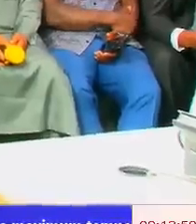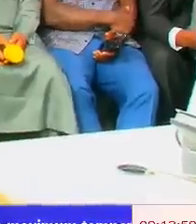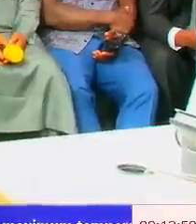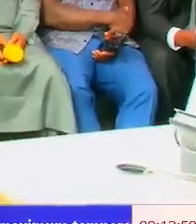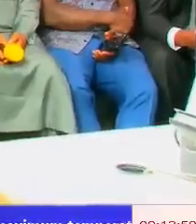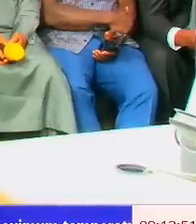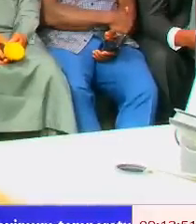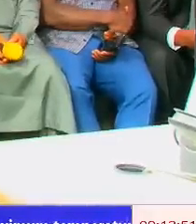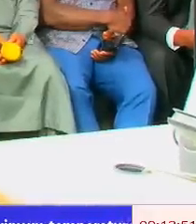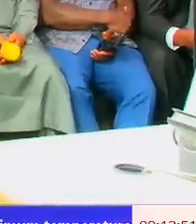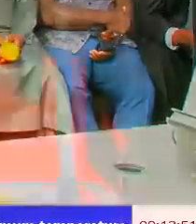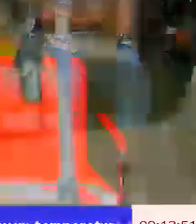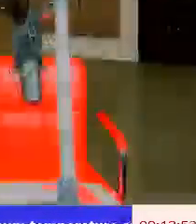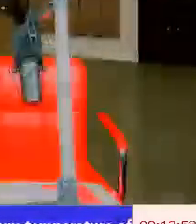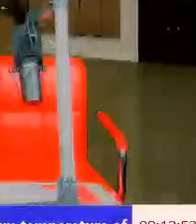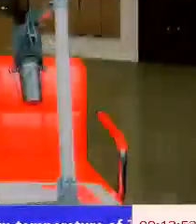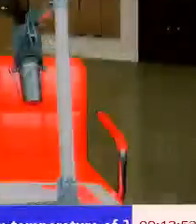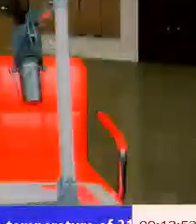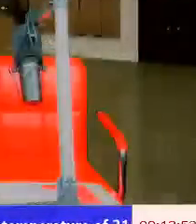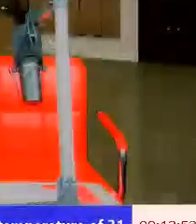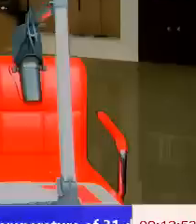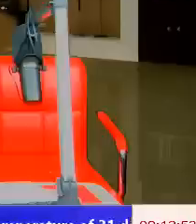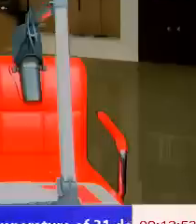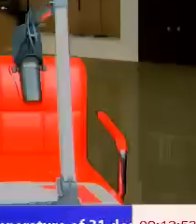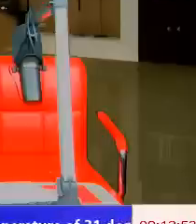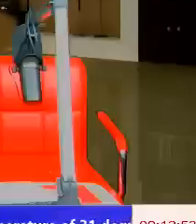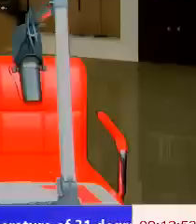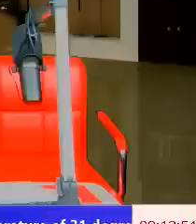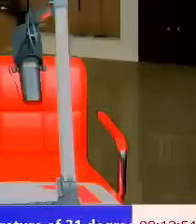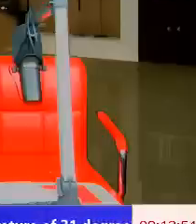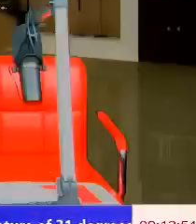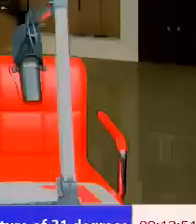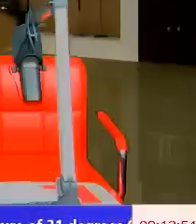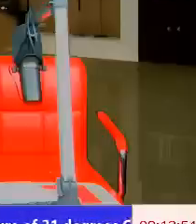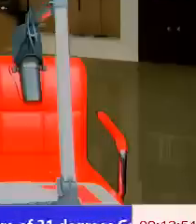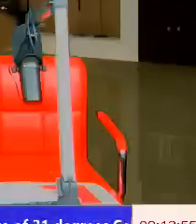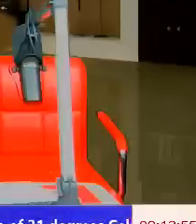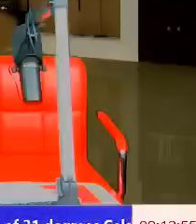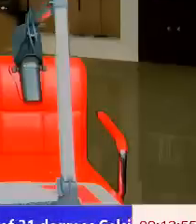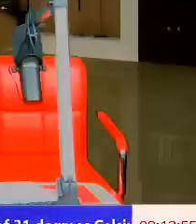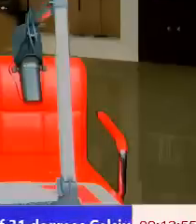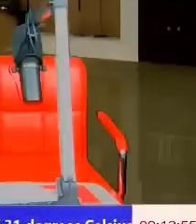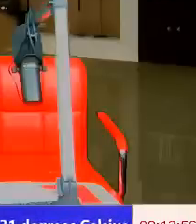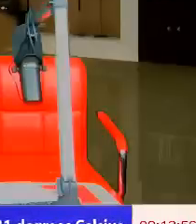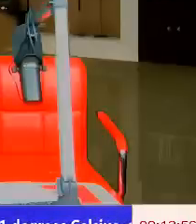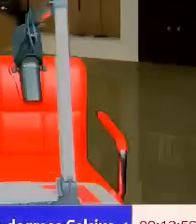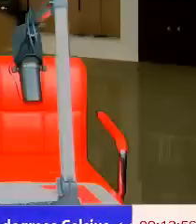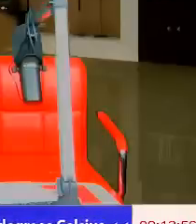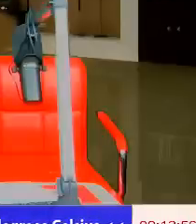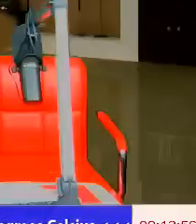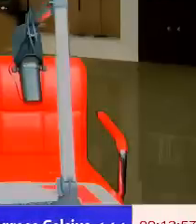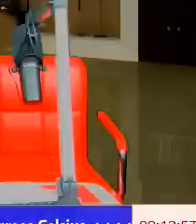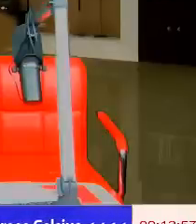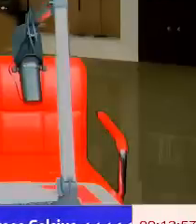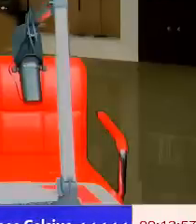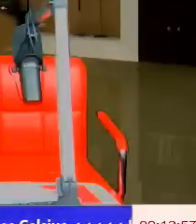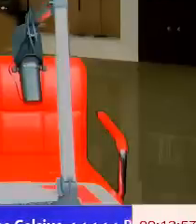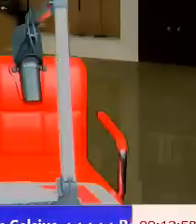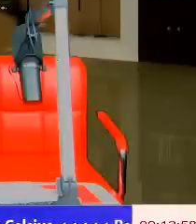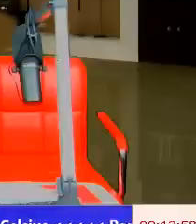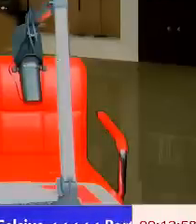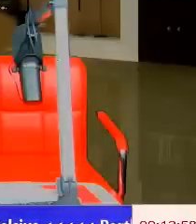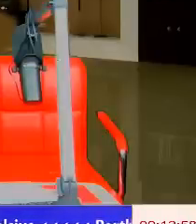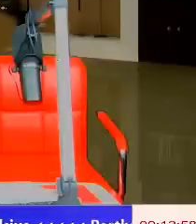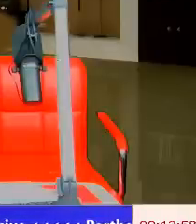say, when they're here now, you know, go be trick again. Formula where you they use, where